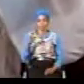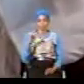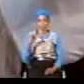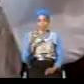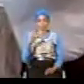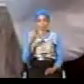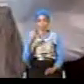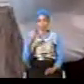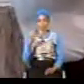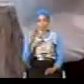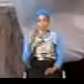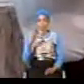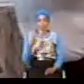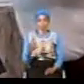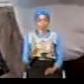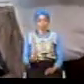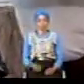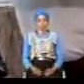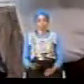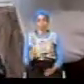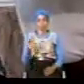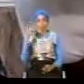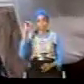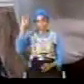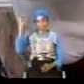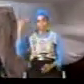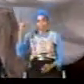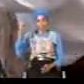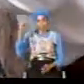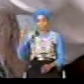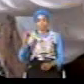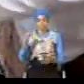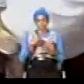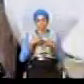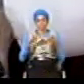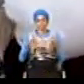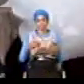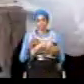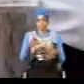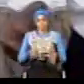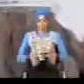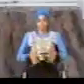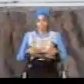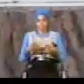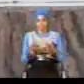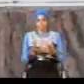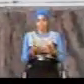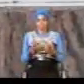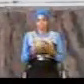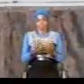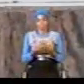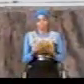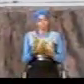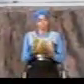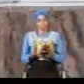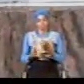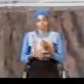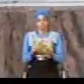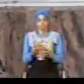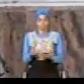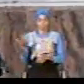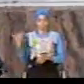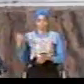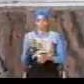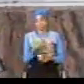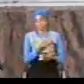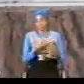Olosho. By God's grace, I've given my life to Lord Jesus Christ in some years goes back. Since then, God has been helping